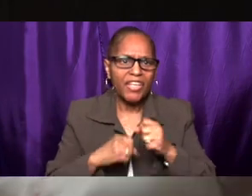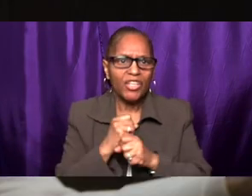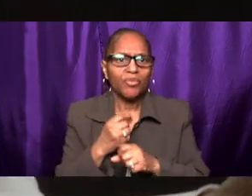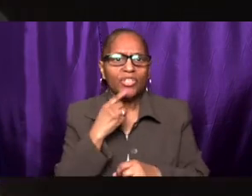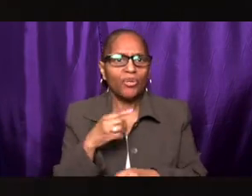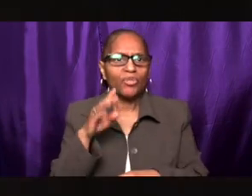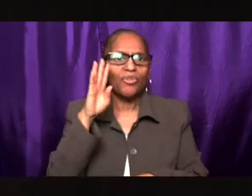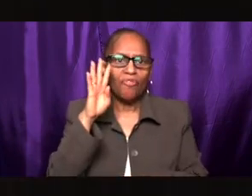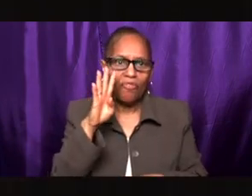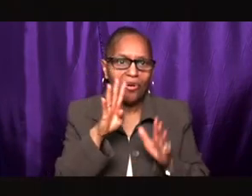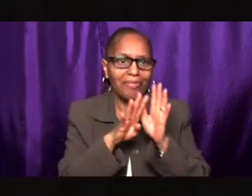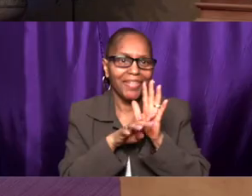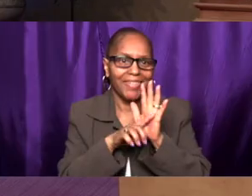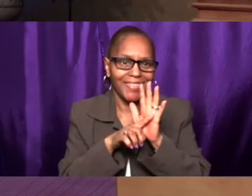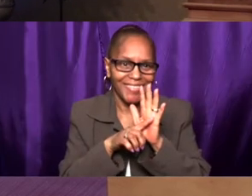for 4 minutes.